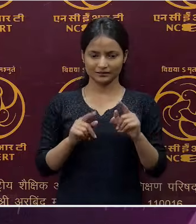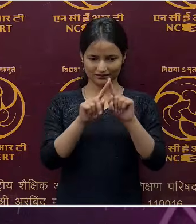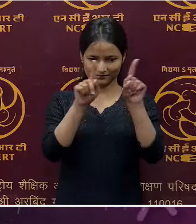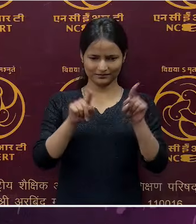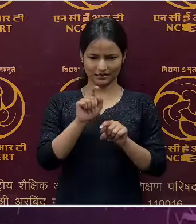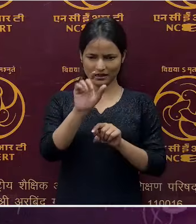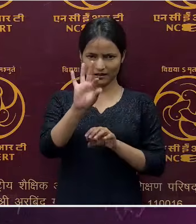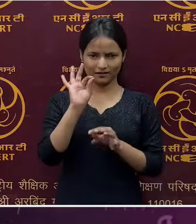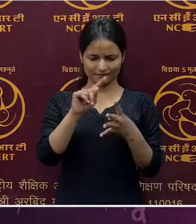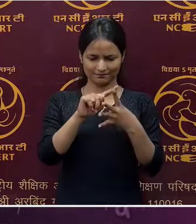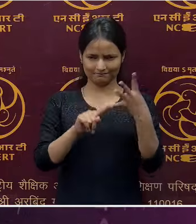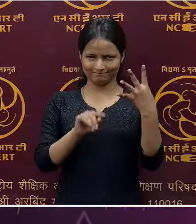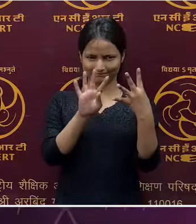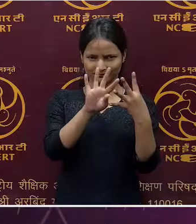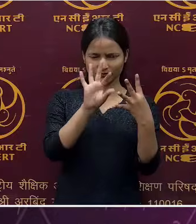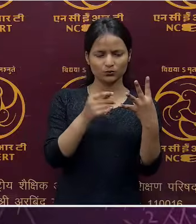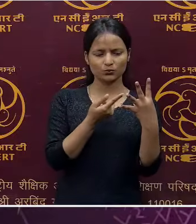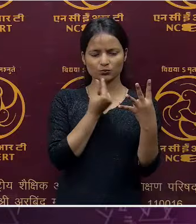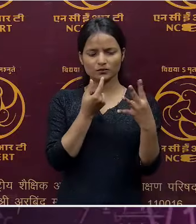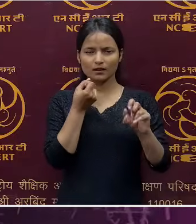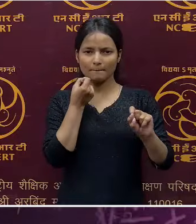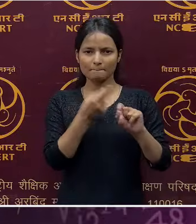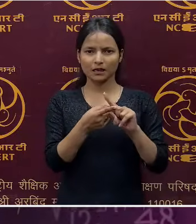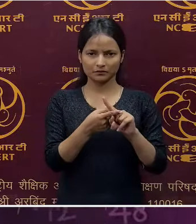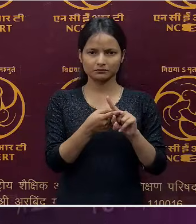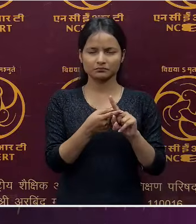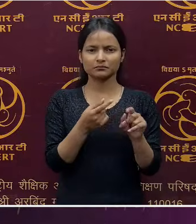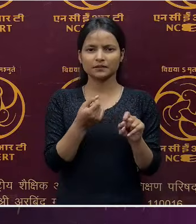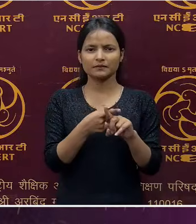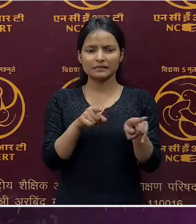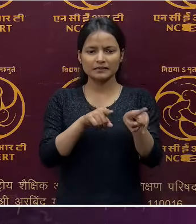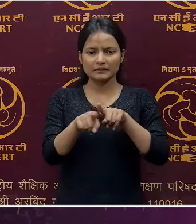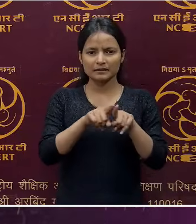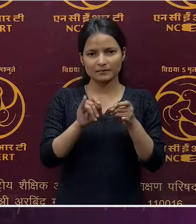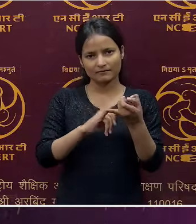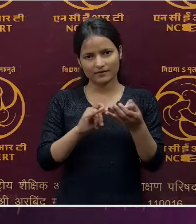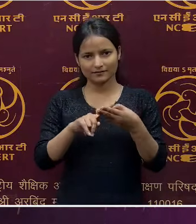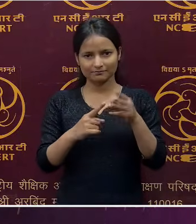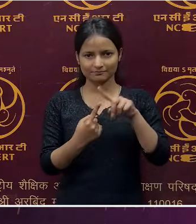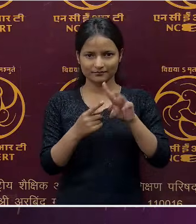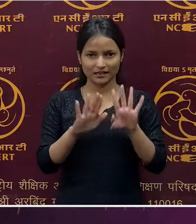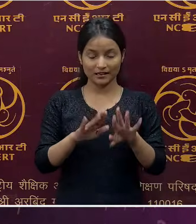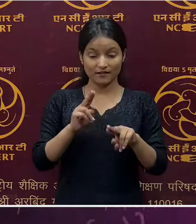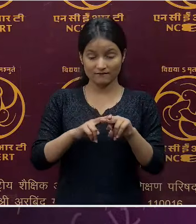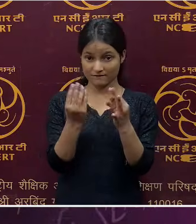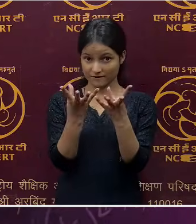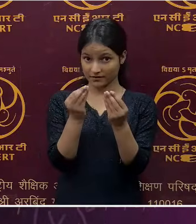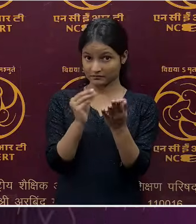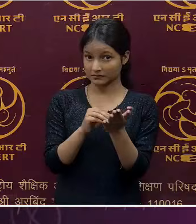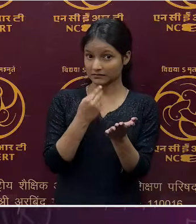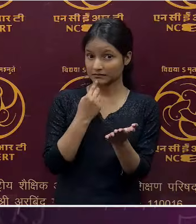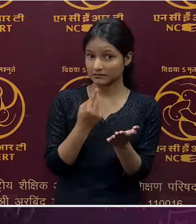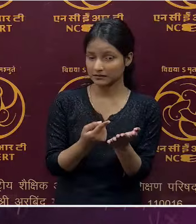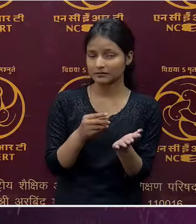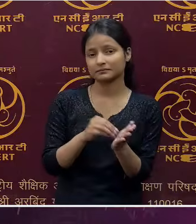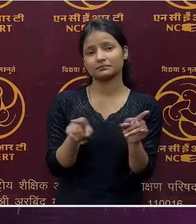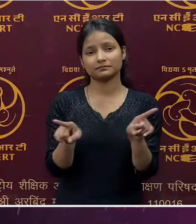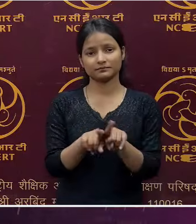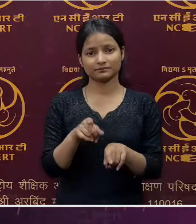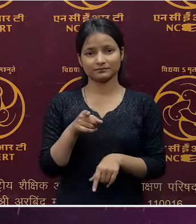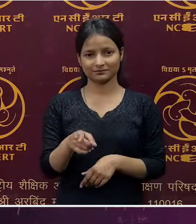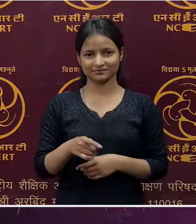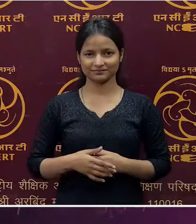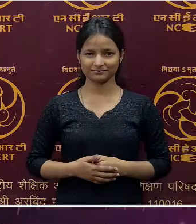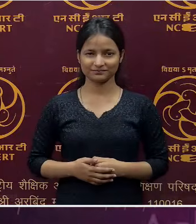as function. So we have to find that this is not an example of function because this C is not associated with